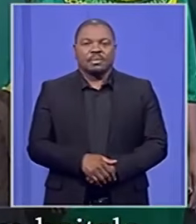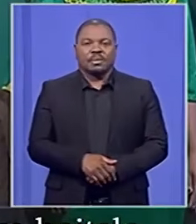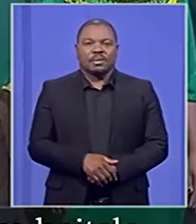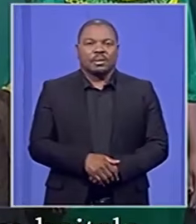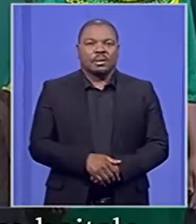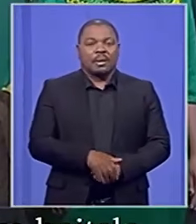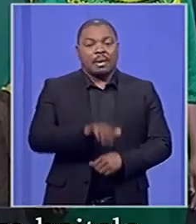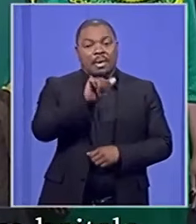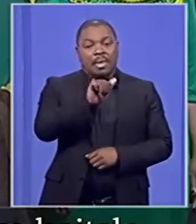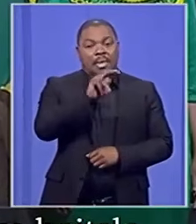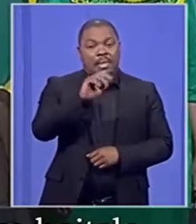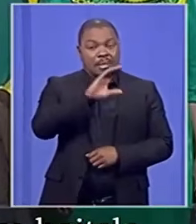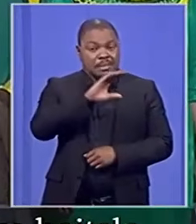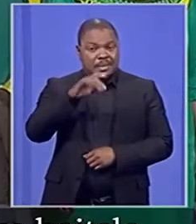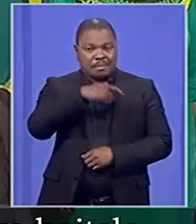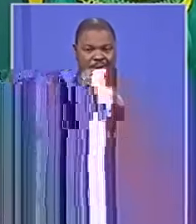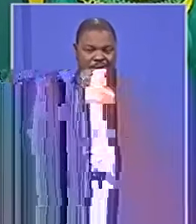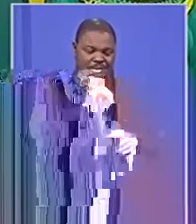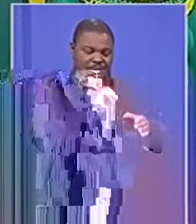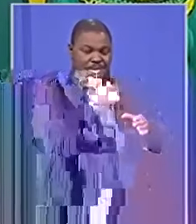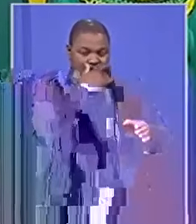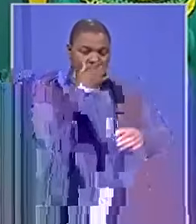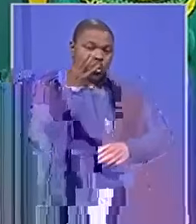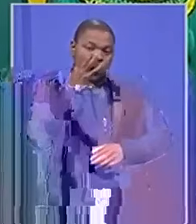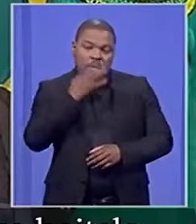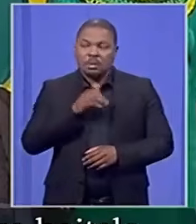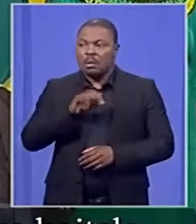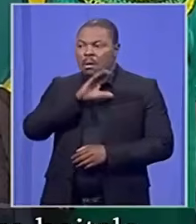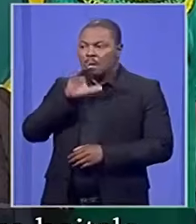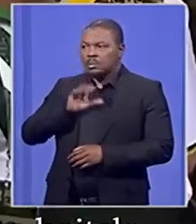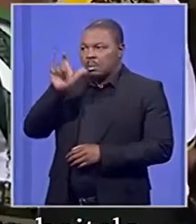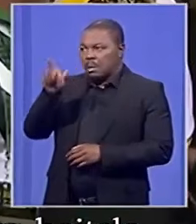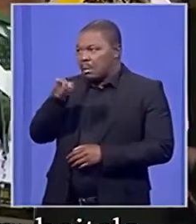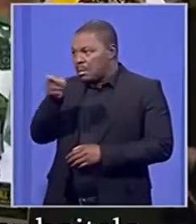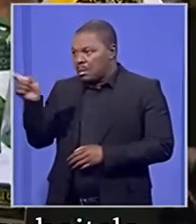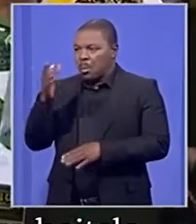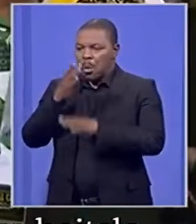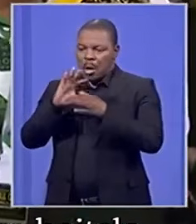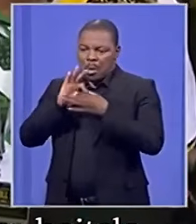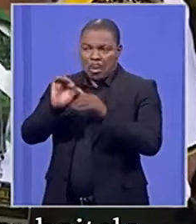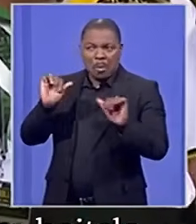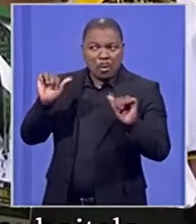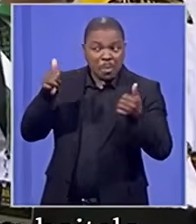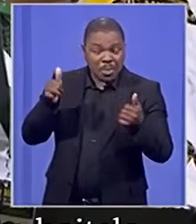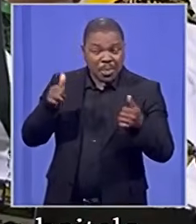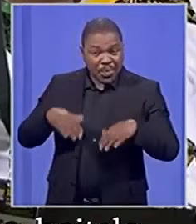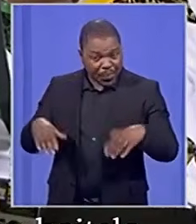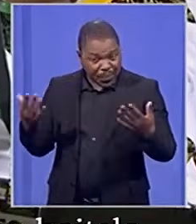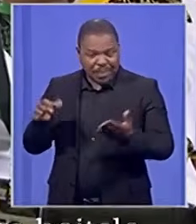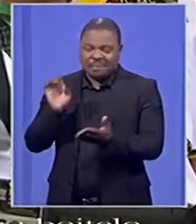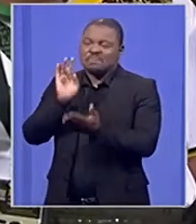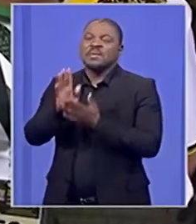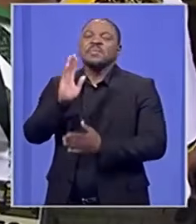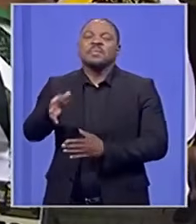Mopresidente wa ANC Cyril Ramaphosa o re ha ba lekgotla ba sa bontshe boitelo mosebetsing wa bona ba tla lelekwa.